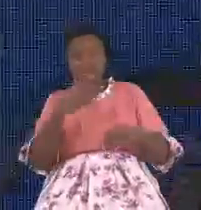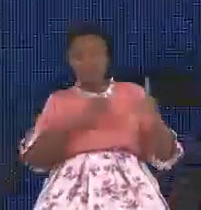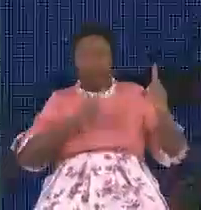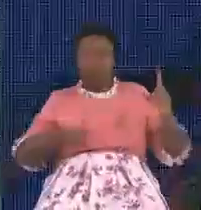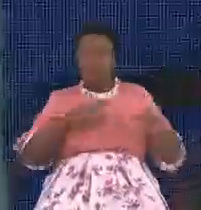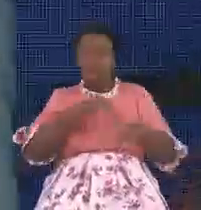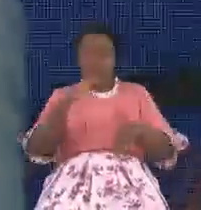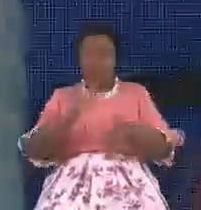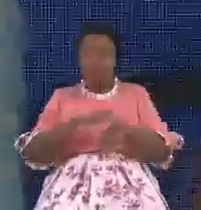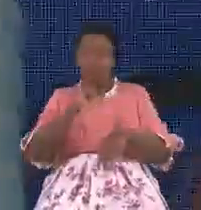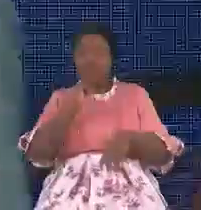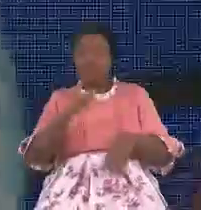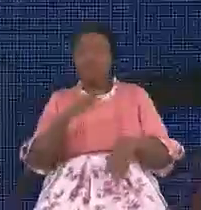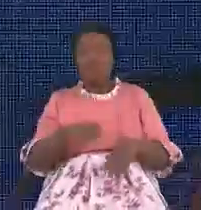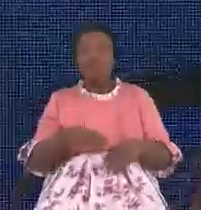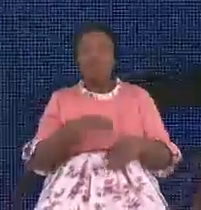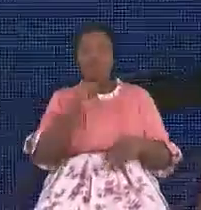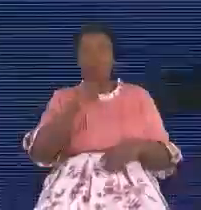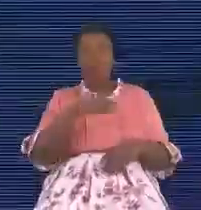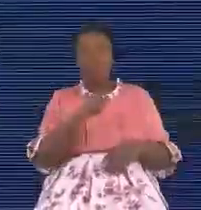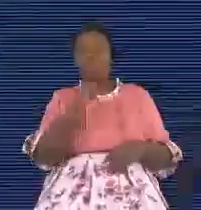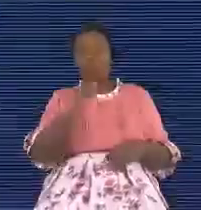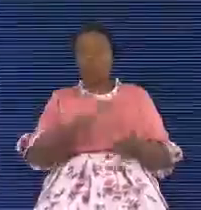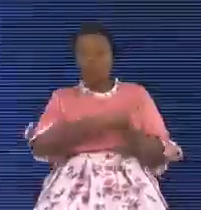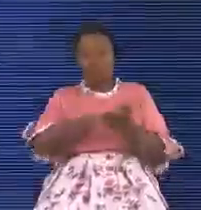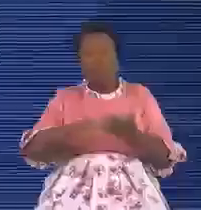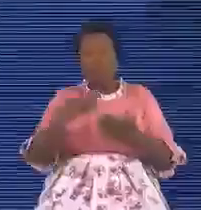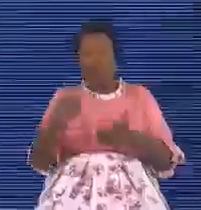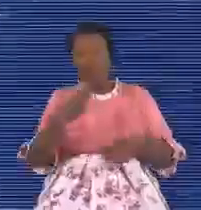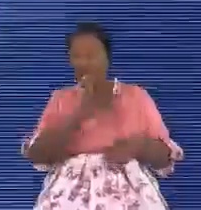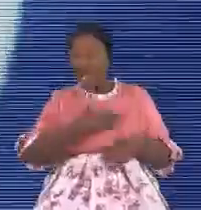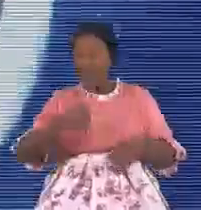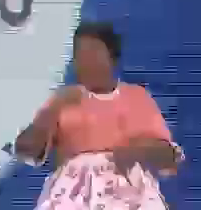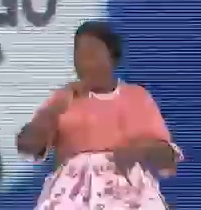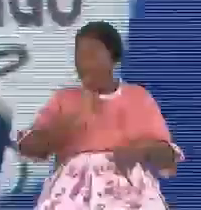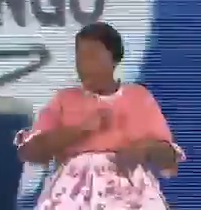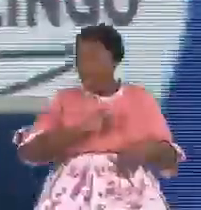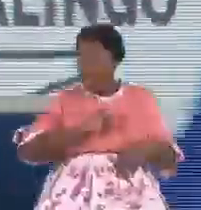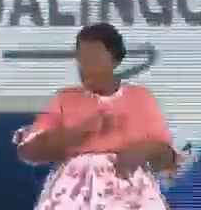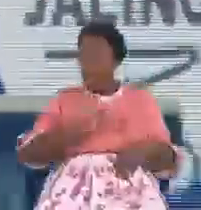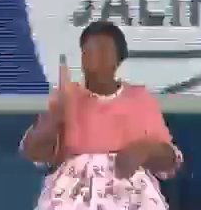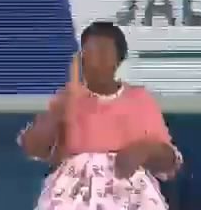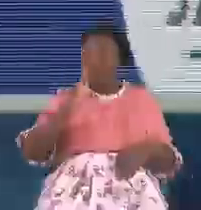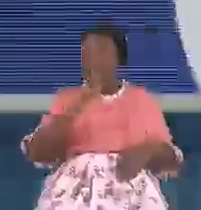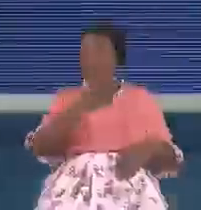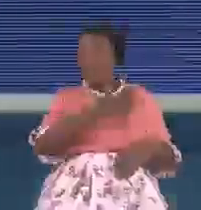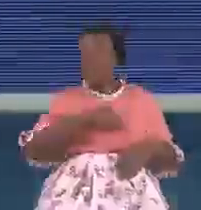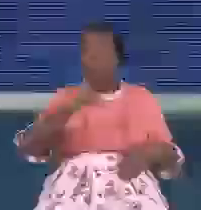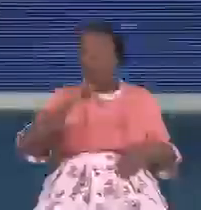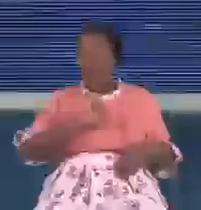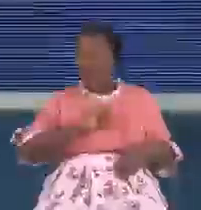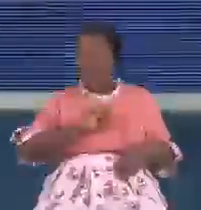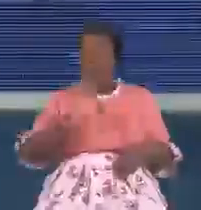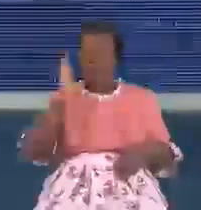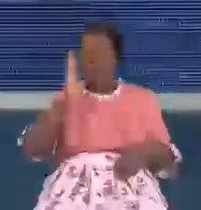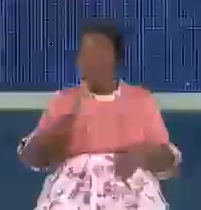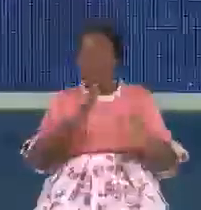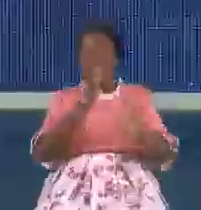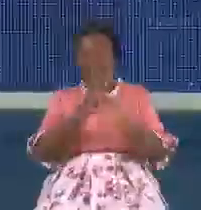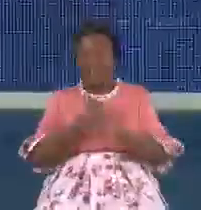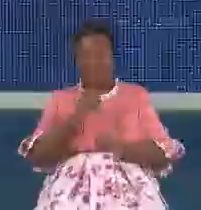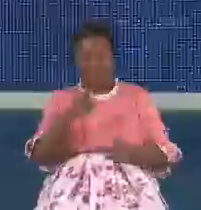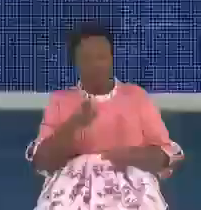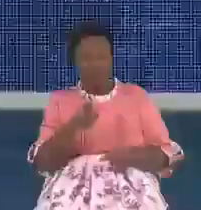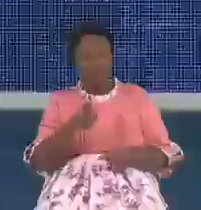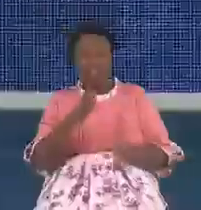not the unclean sin and i will i will receive you receive the